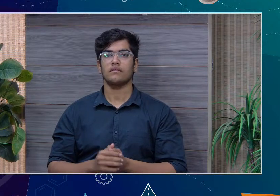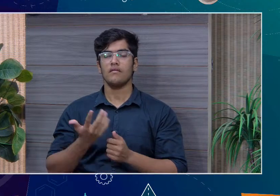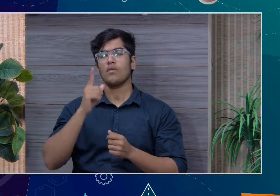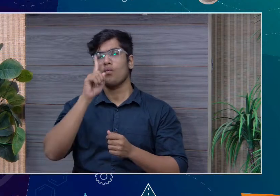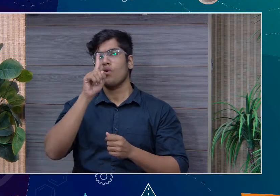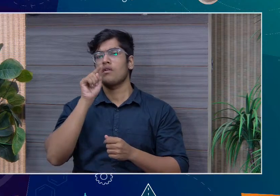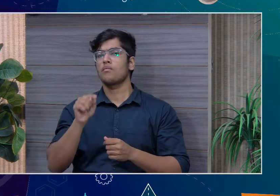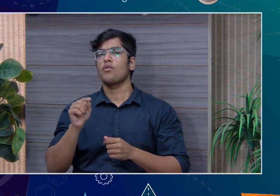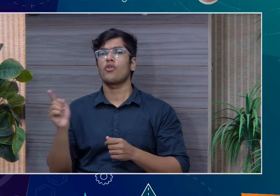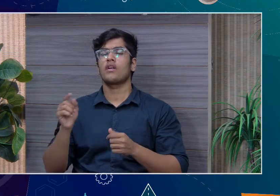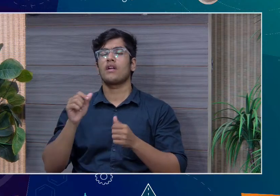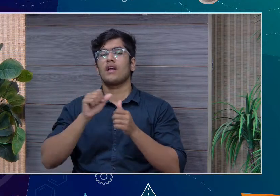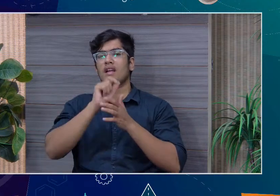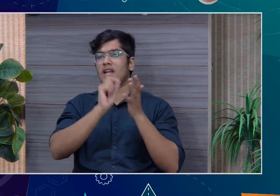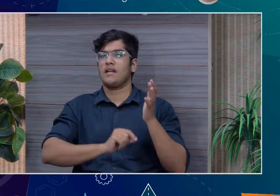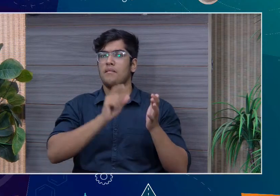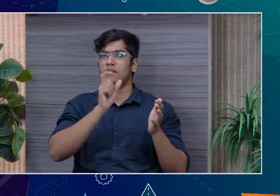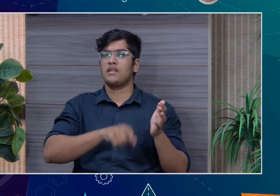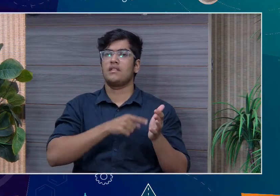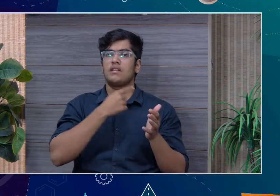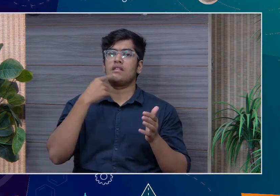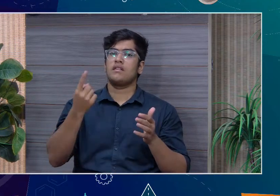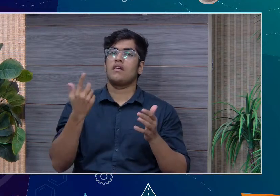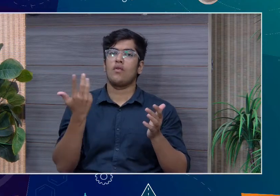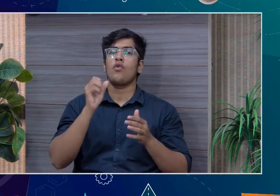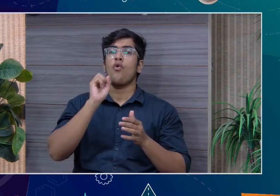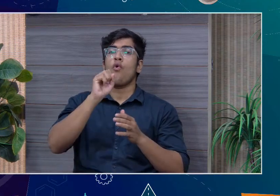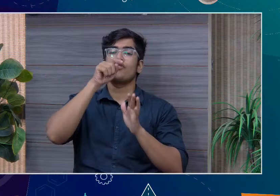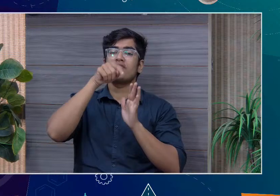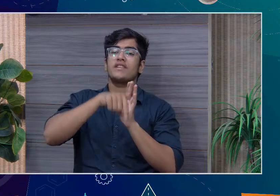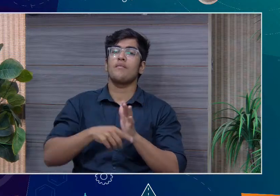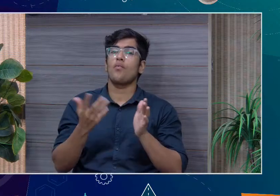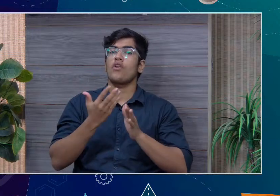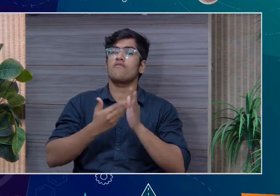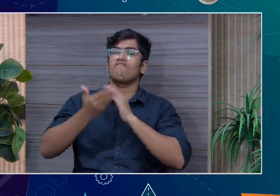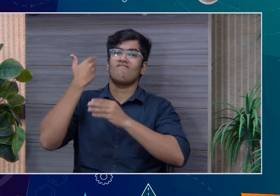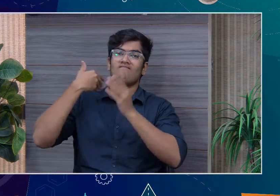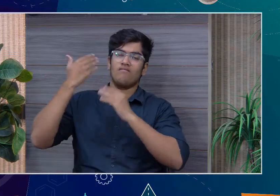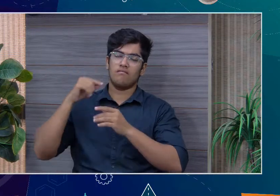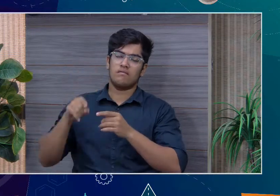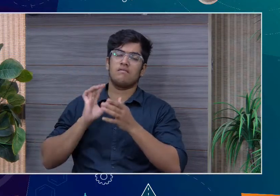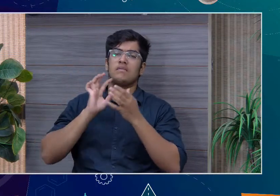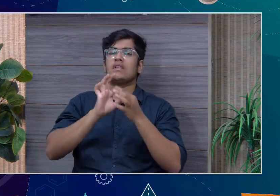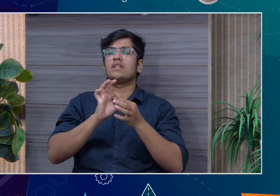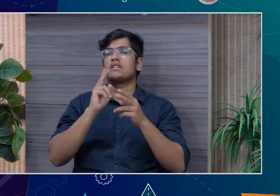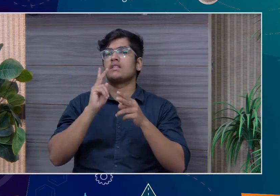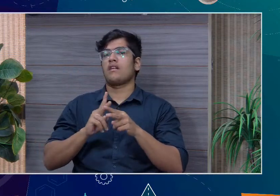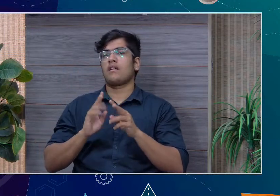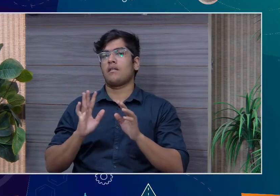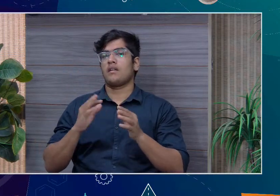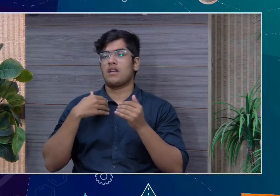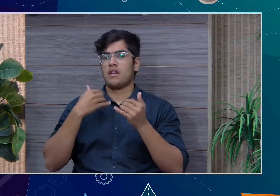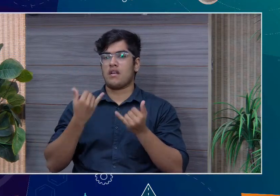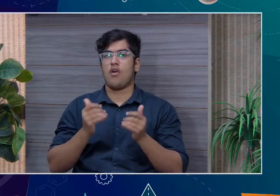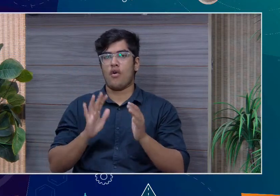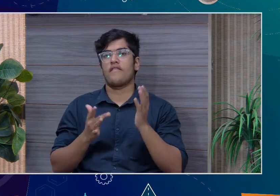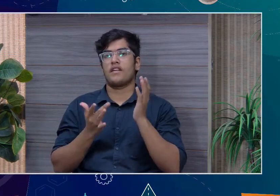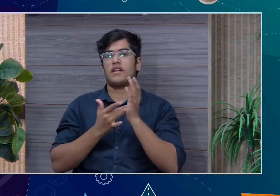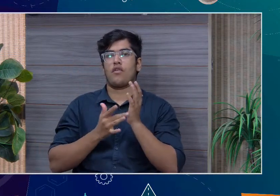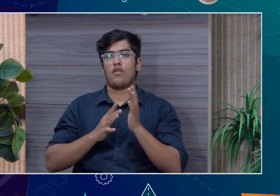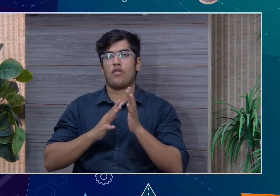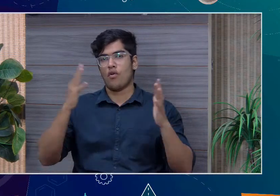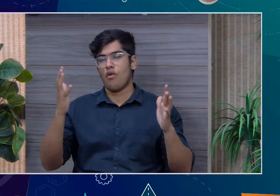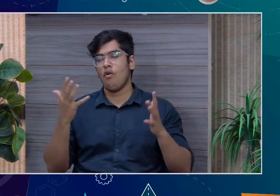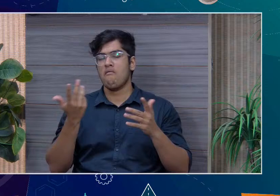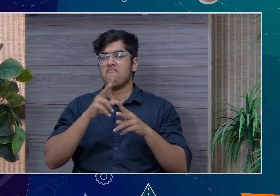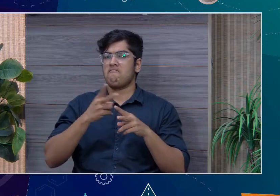message that the author is trying to convey is that we should stick to our roots. Okay. Even though we are having so much of technological advancements,